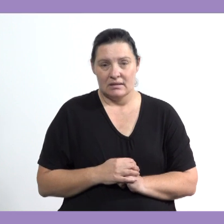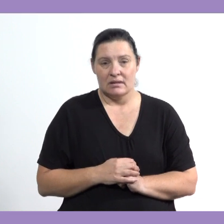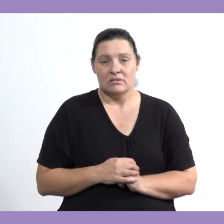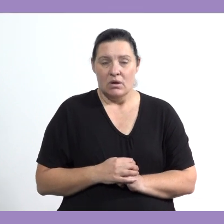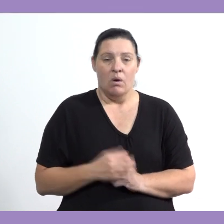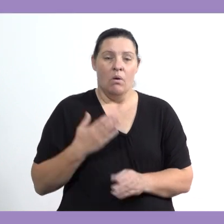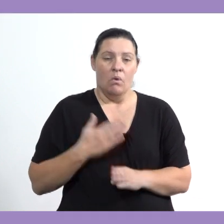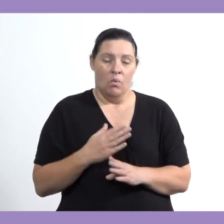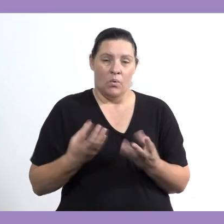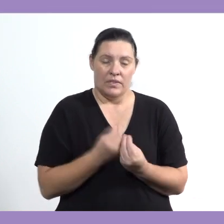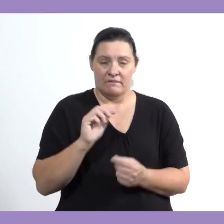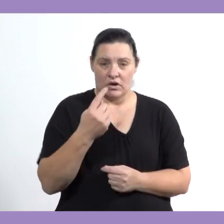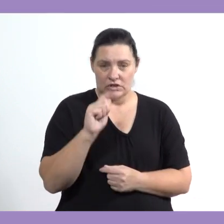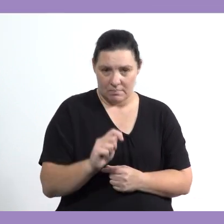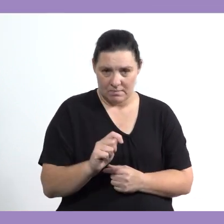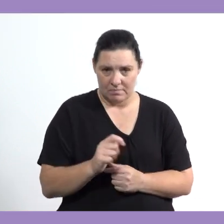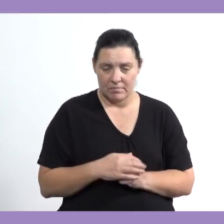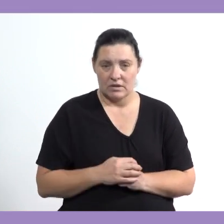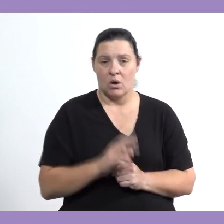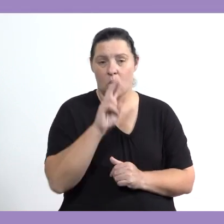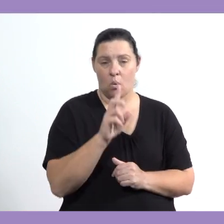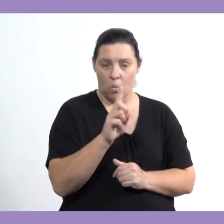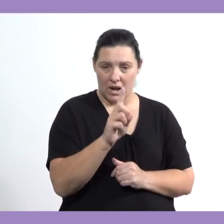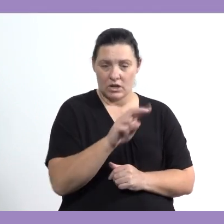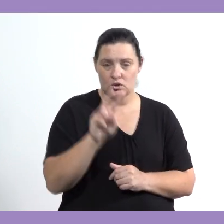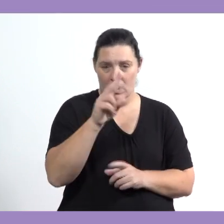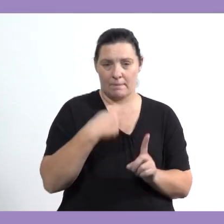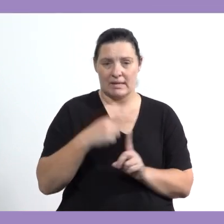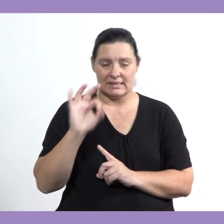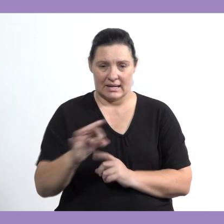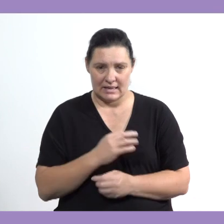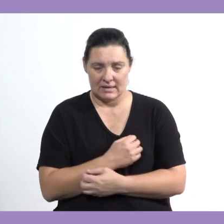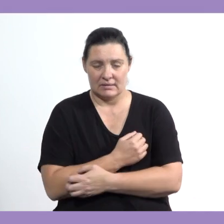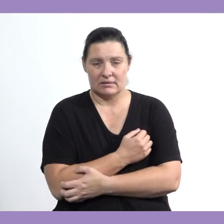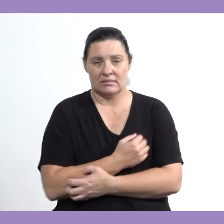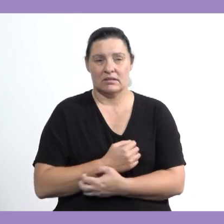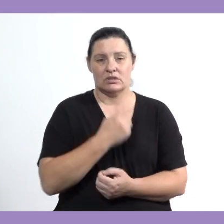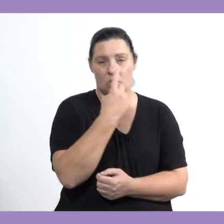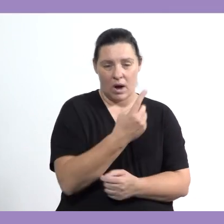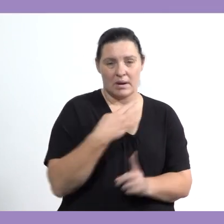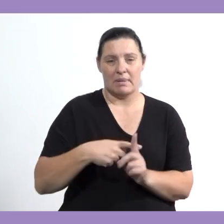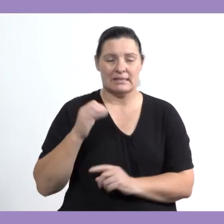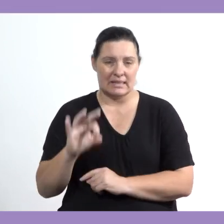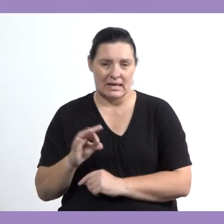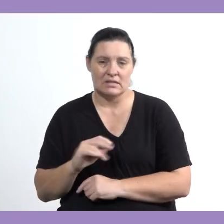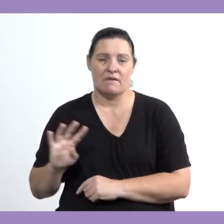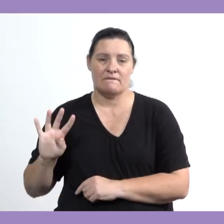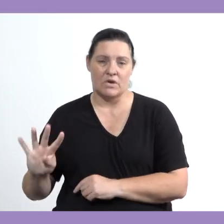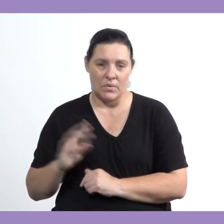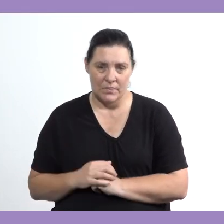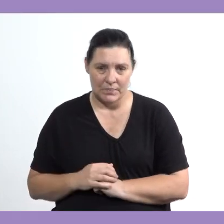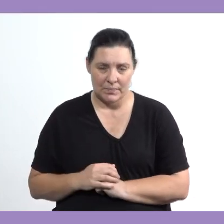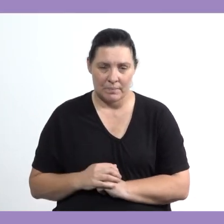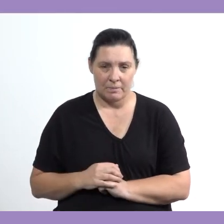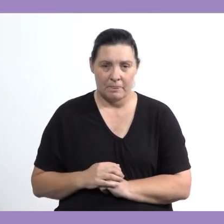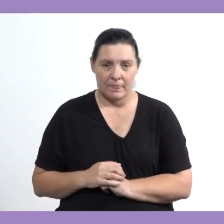So since we are working with the first term, that is going to be 1 squared plus 3. And 1 squared is 1. When we add that to 3, that is going to give